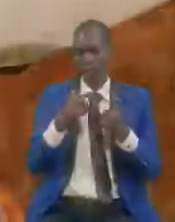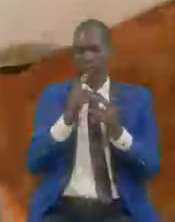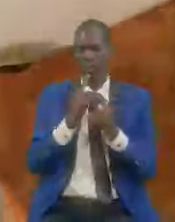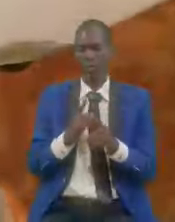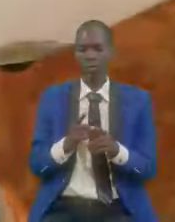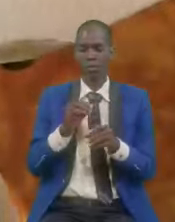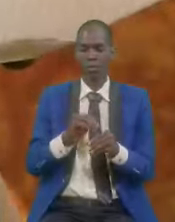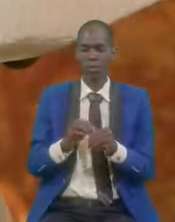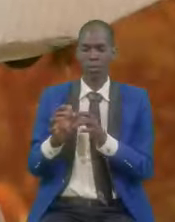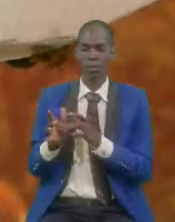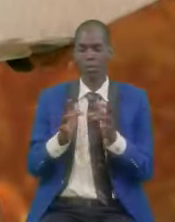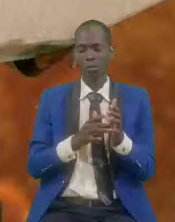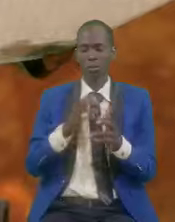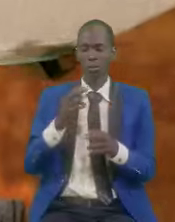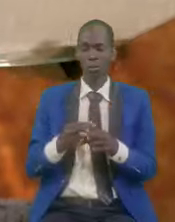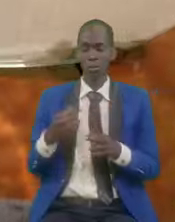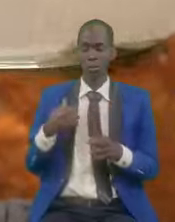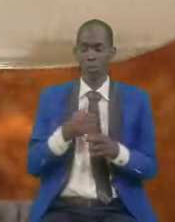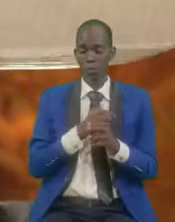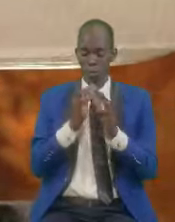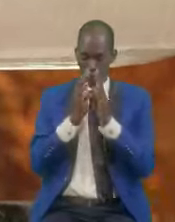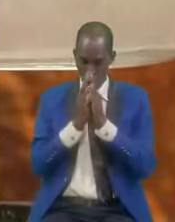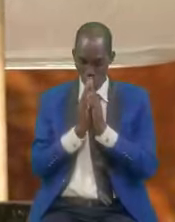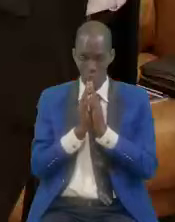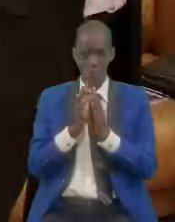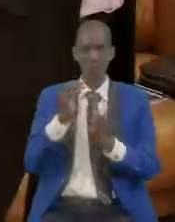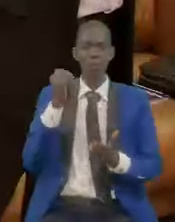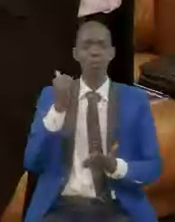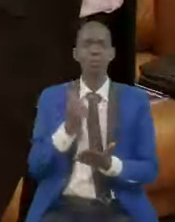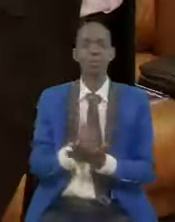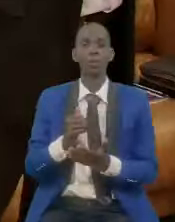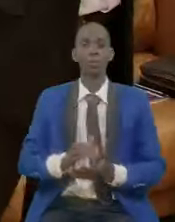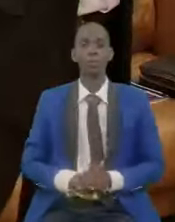answered. In Jesus' name we pray.